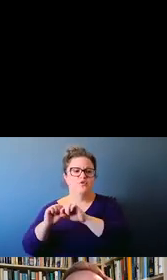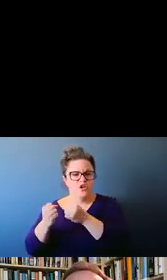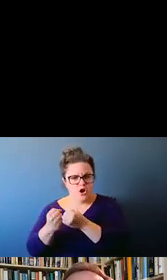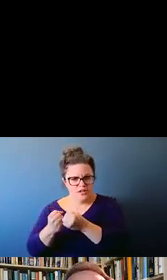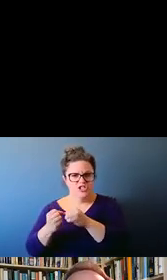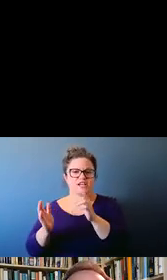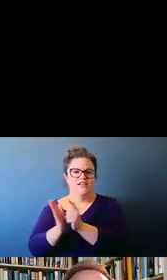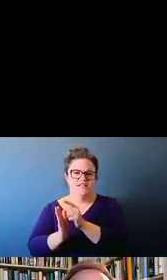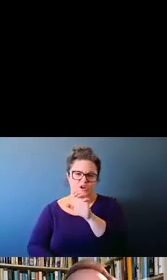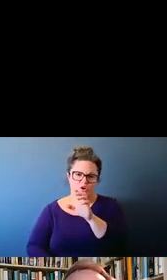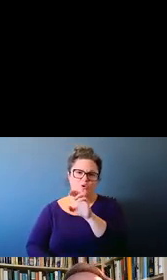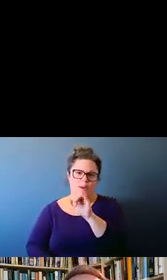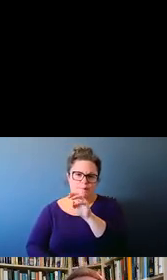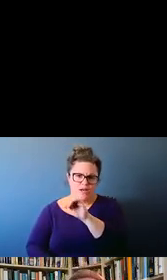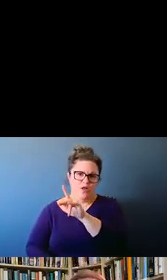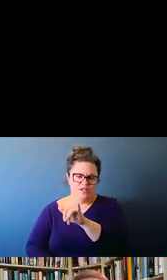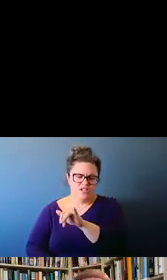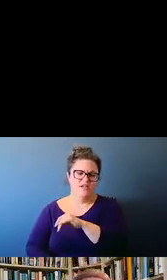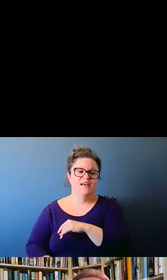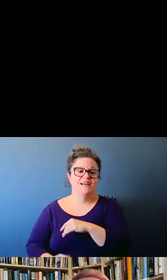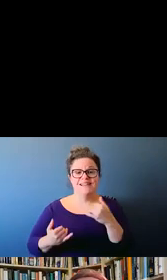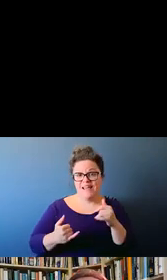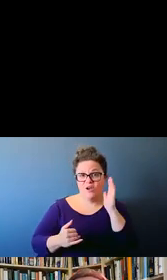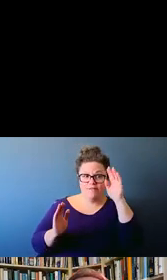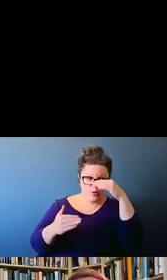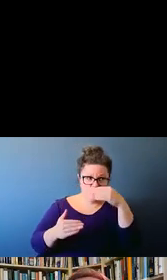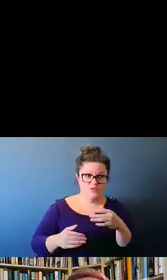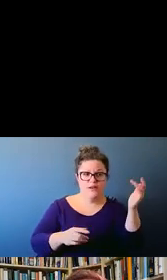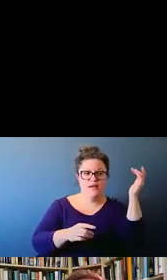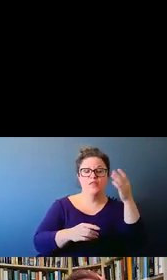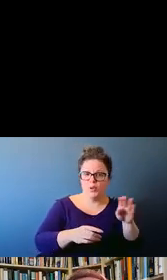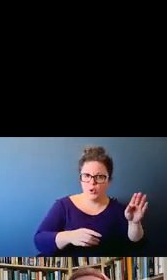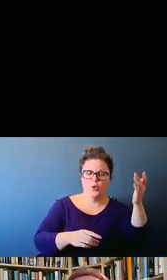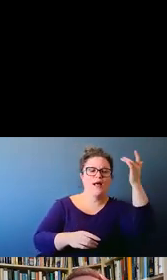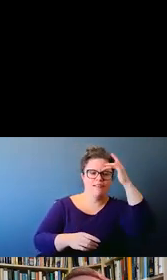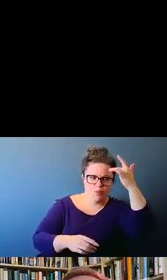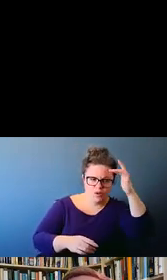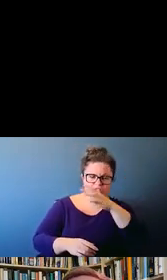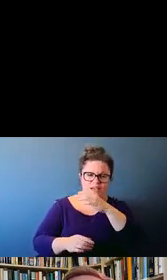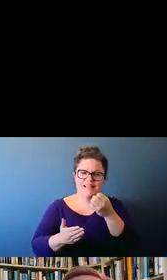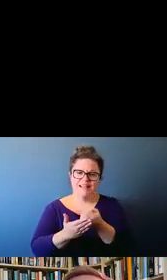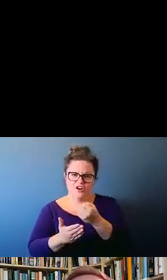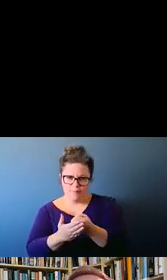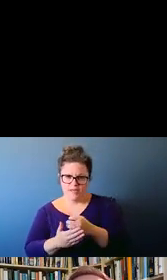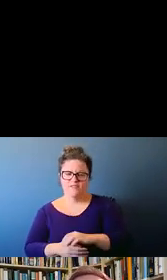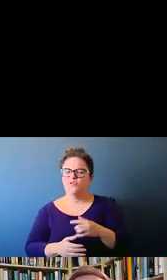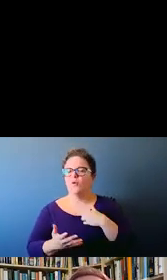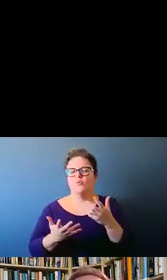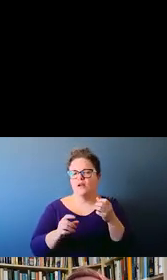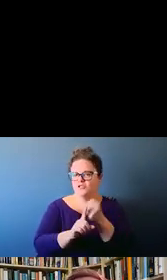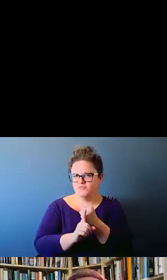two that we're going to talk about today are anthropology and economics. So let me just give you a quick sampling of some of